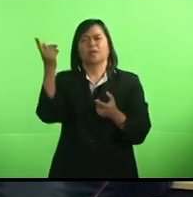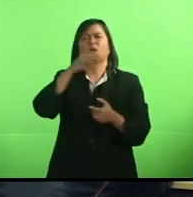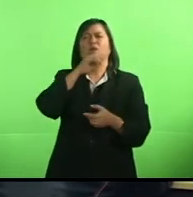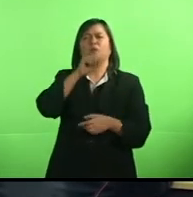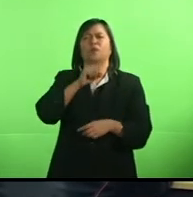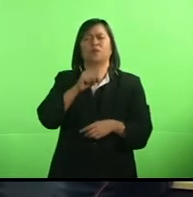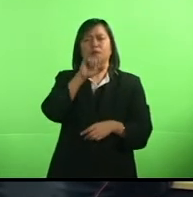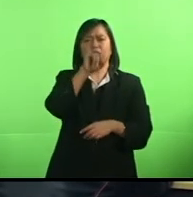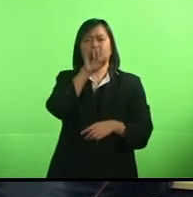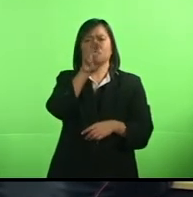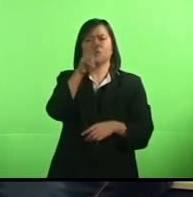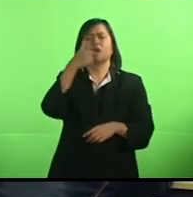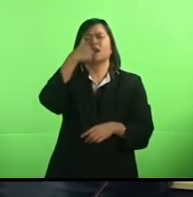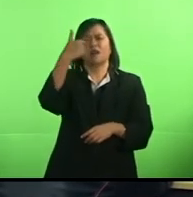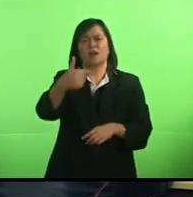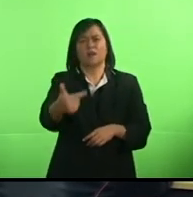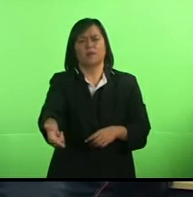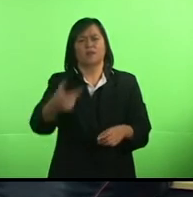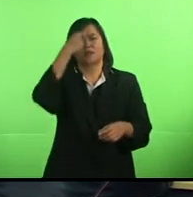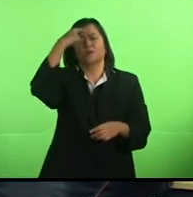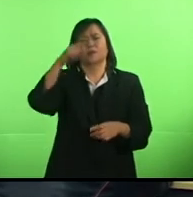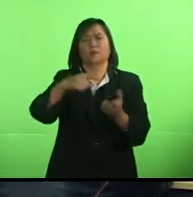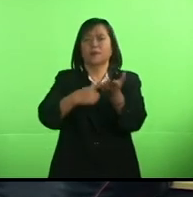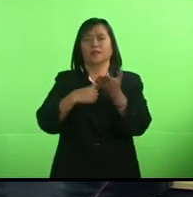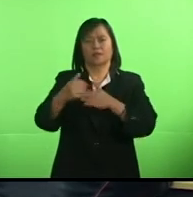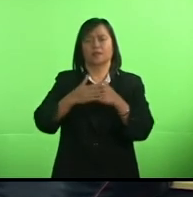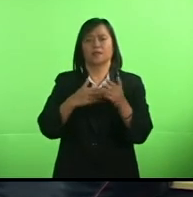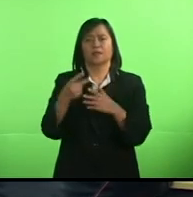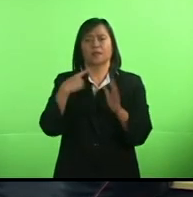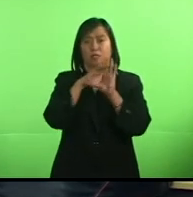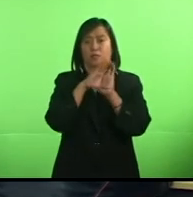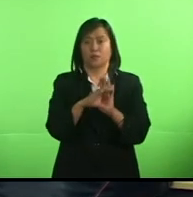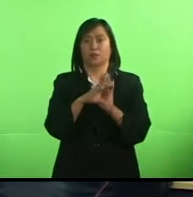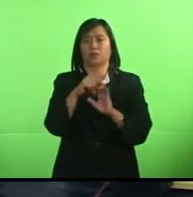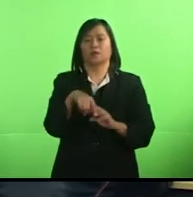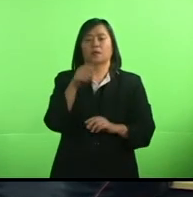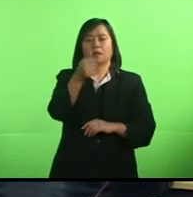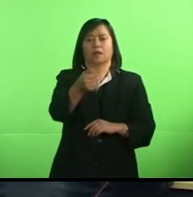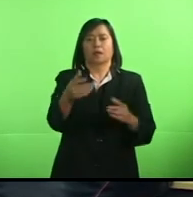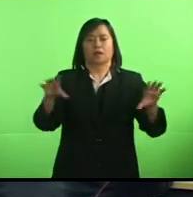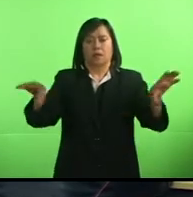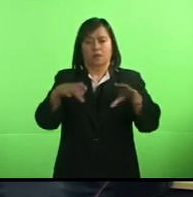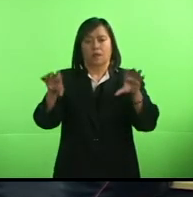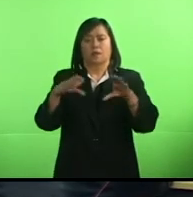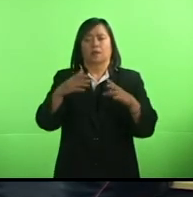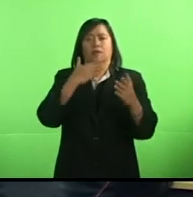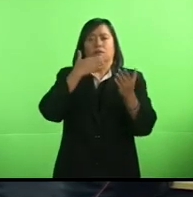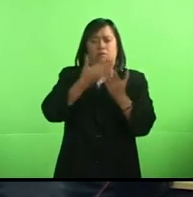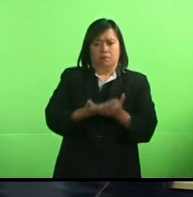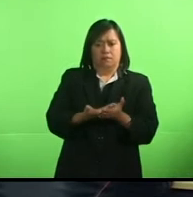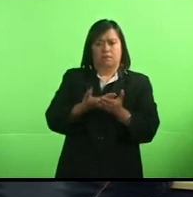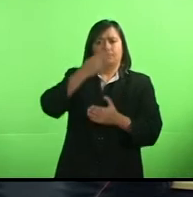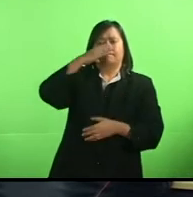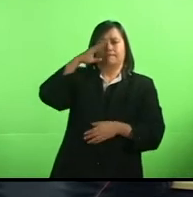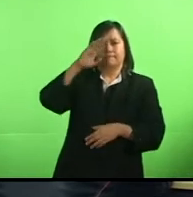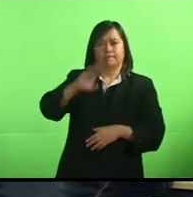this is just for, you know, sake of discussion. You want to do a tracer study or analyze the effectiveness of